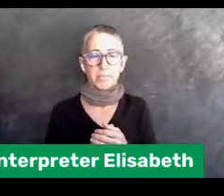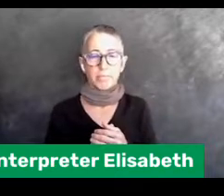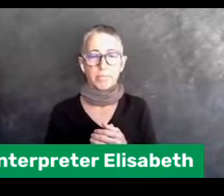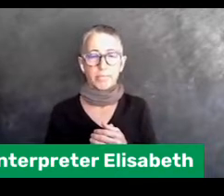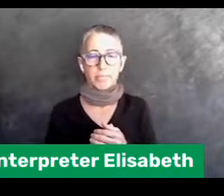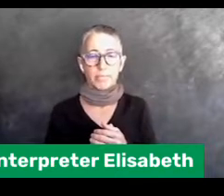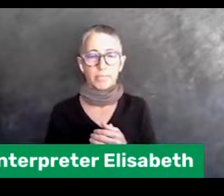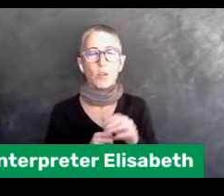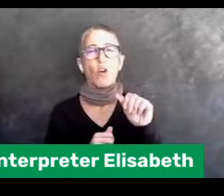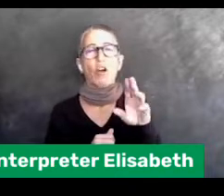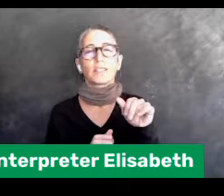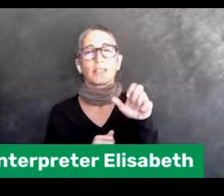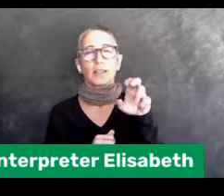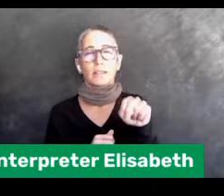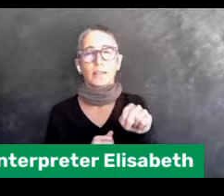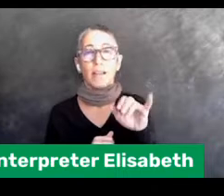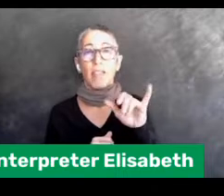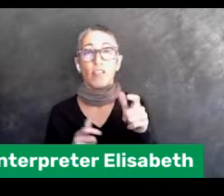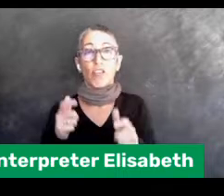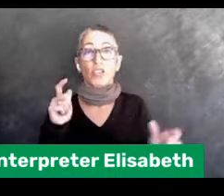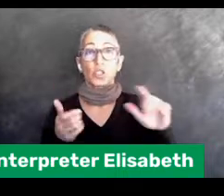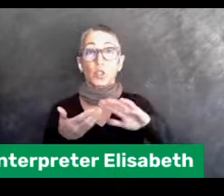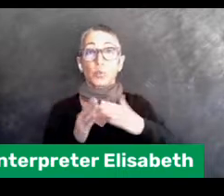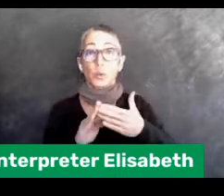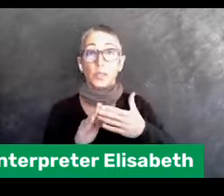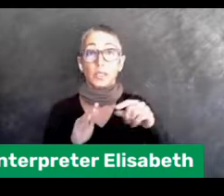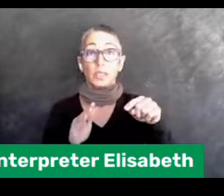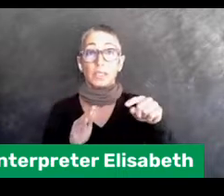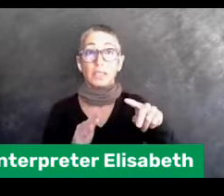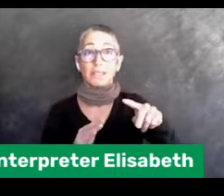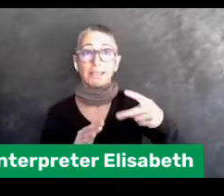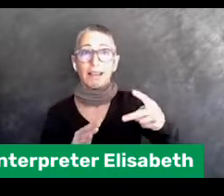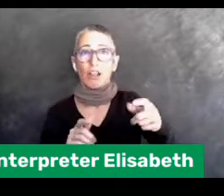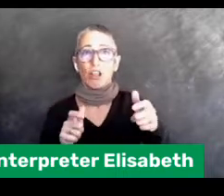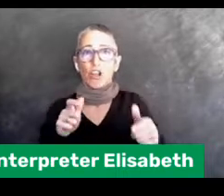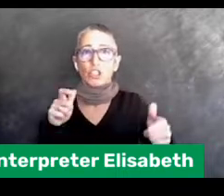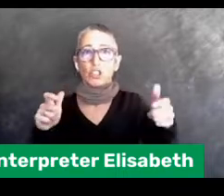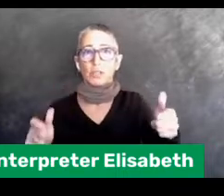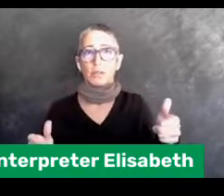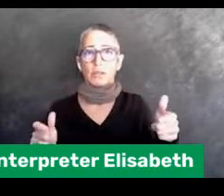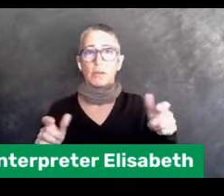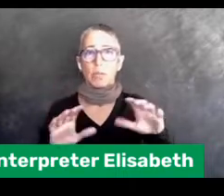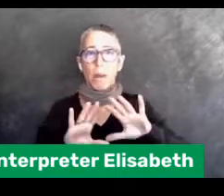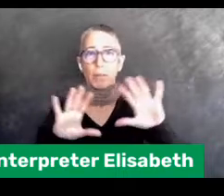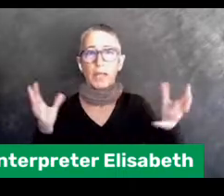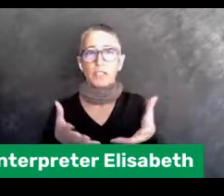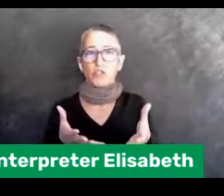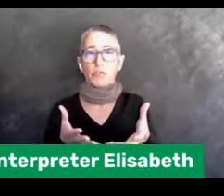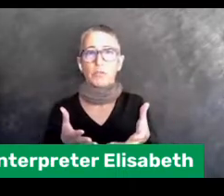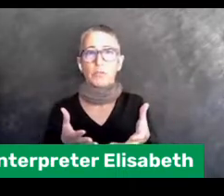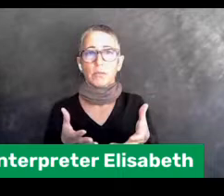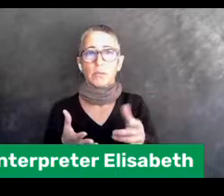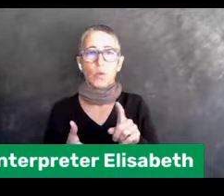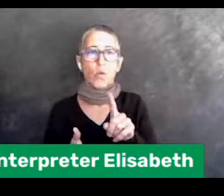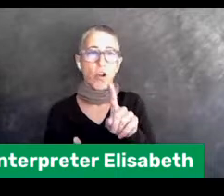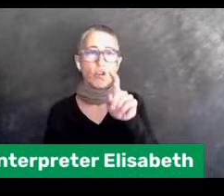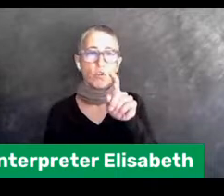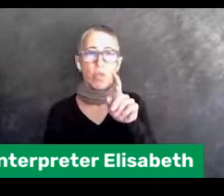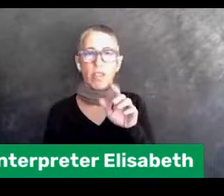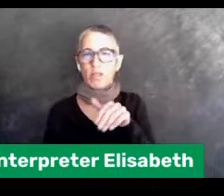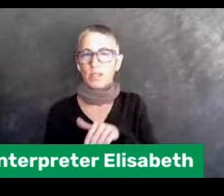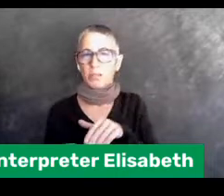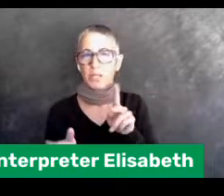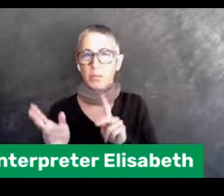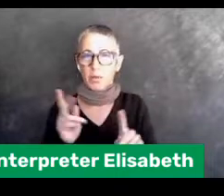community by area in Chicago, with the second largest population, with nearly 100,000 residents.